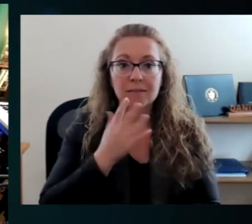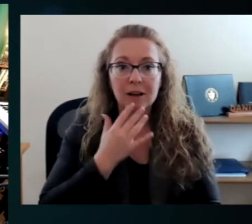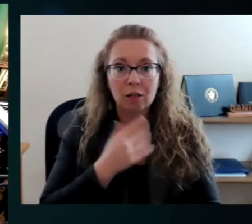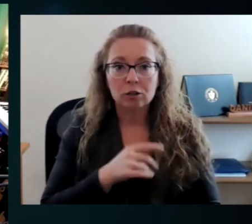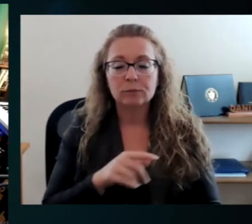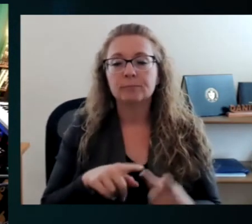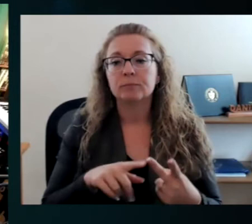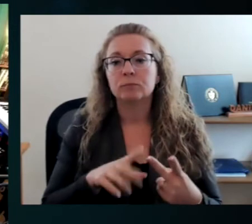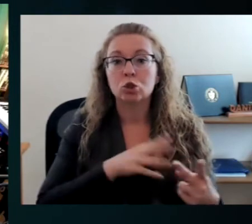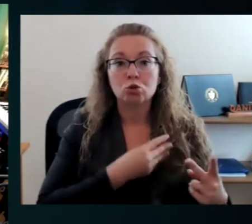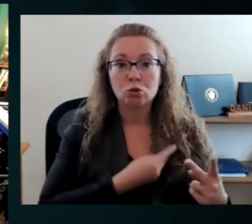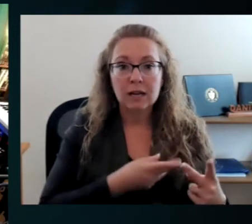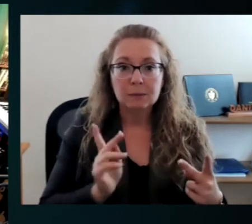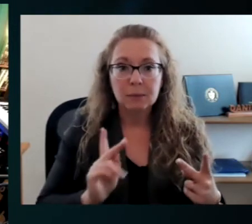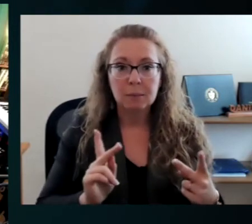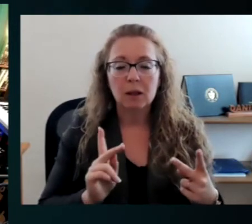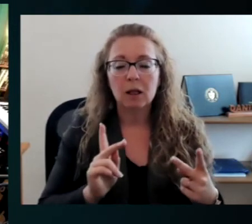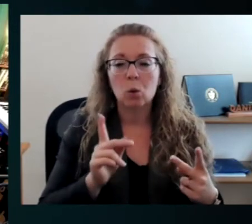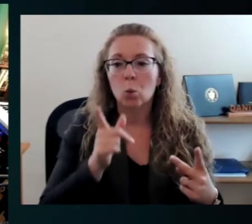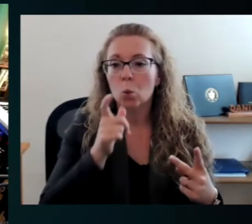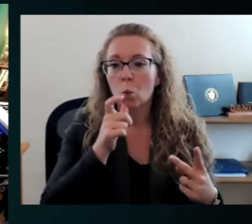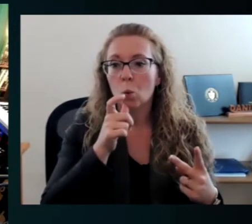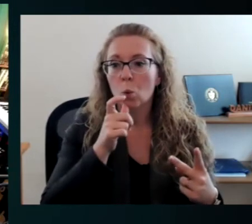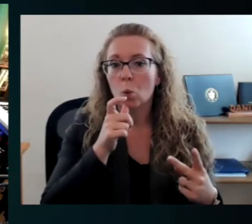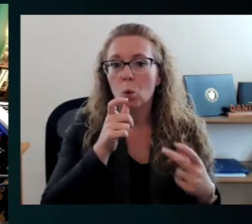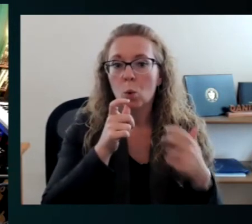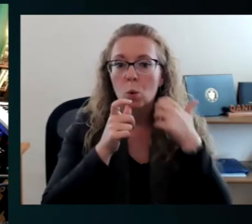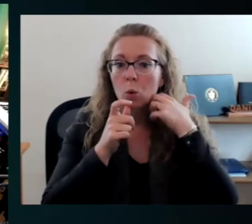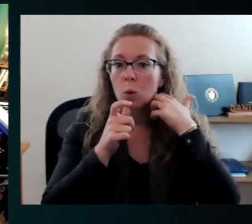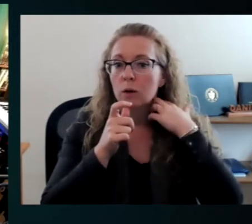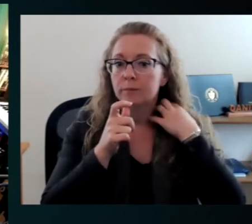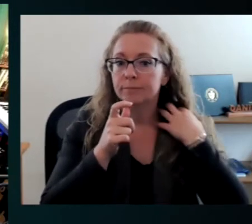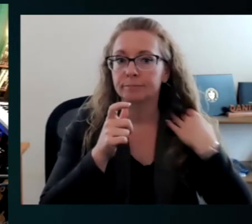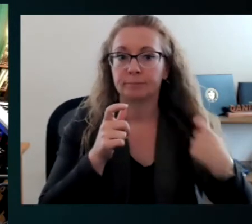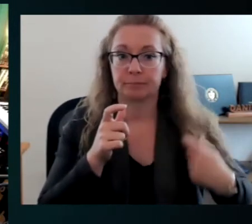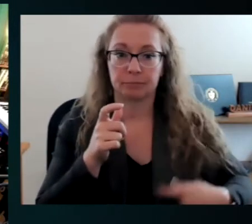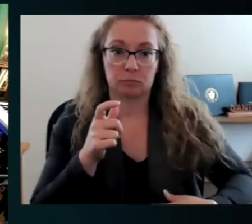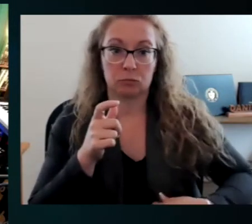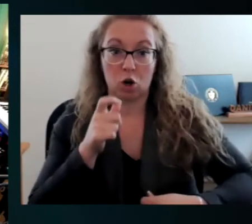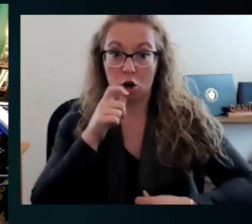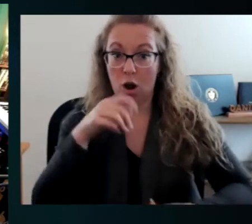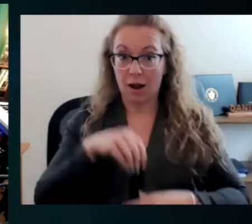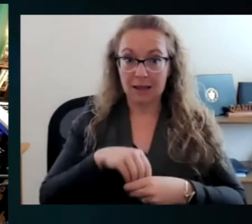trans people outside of the global North.